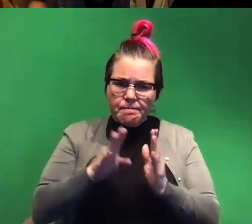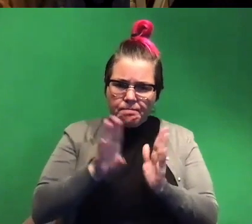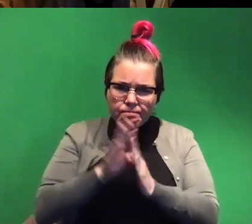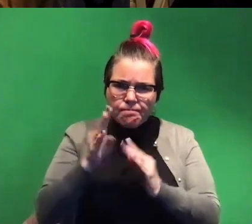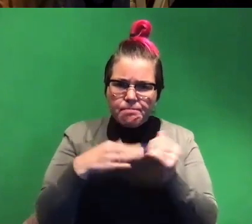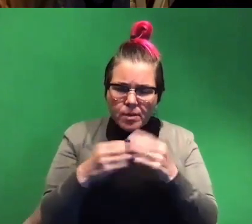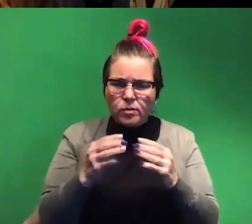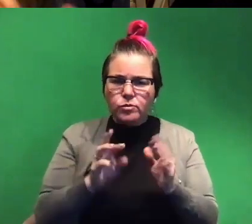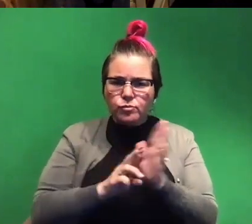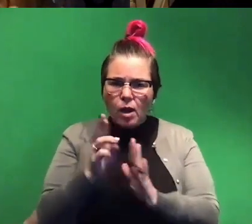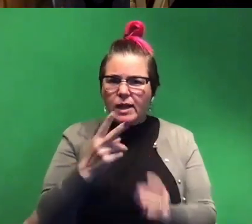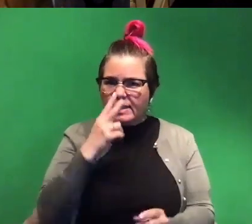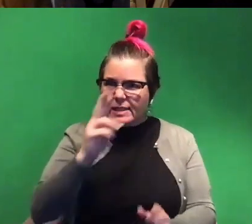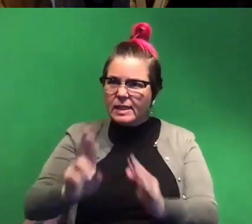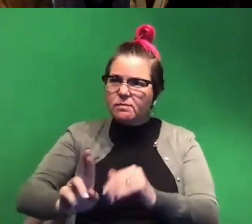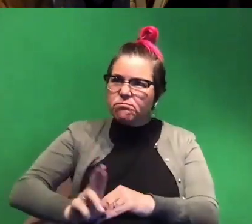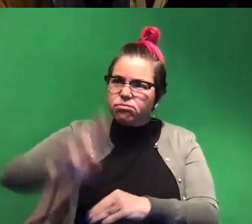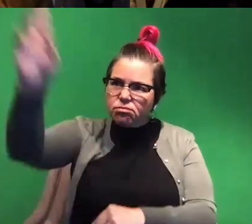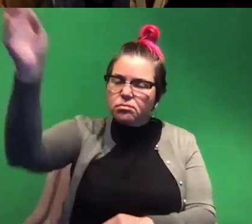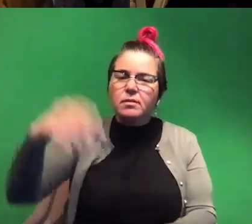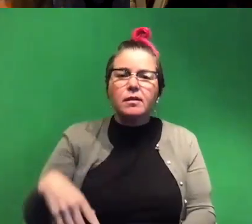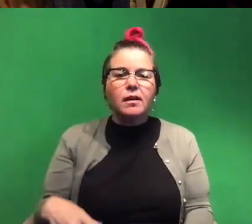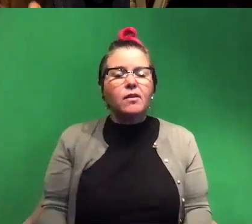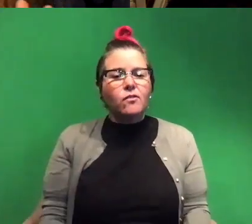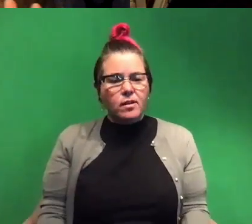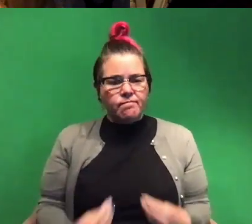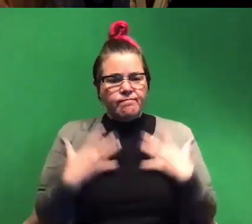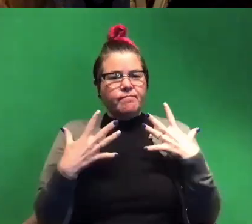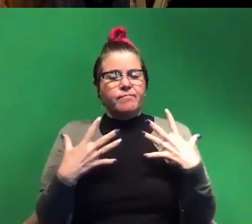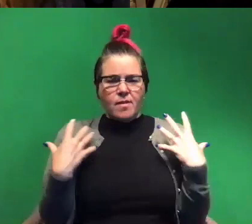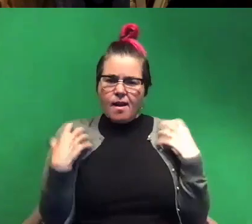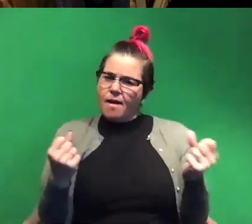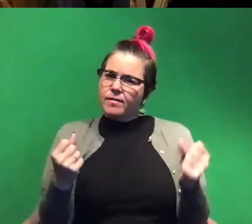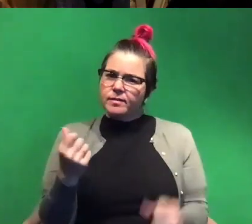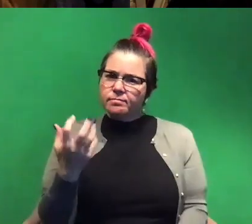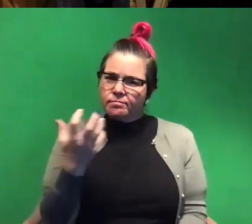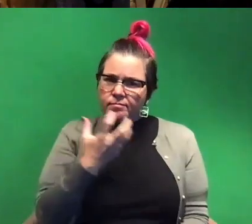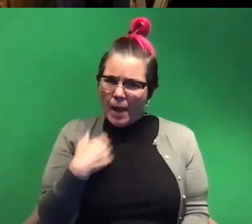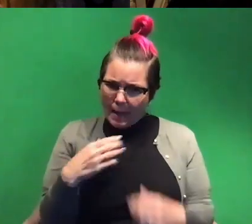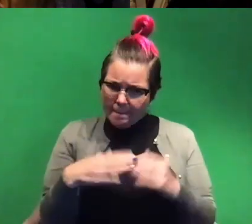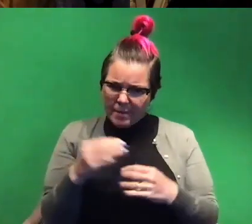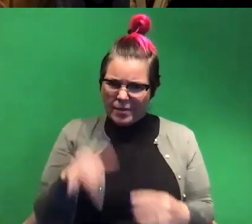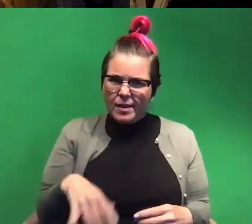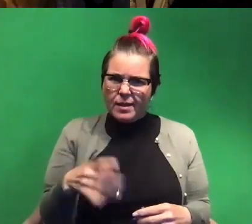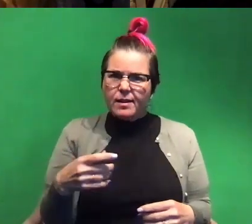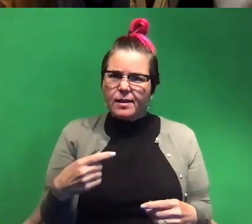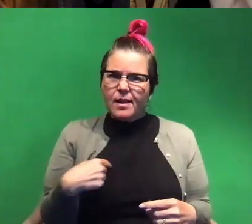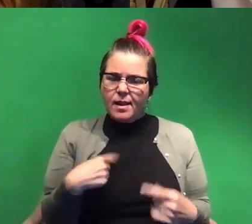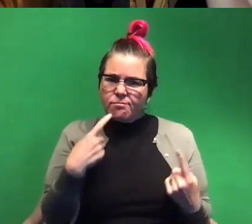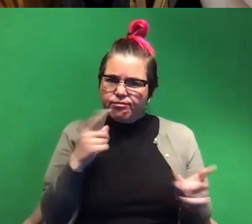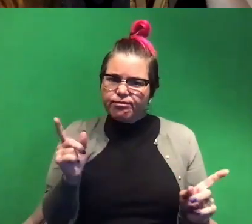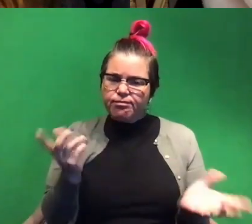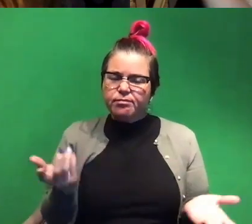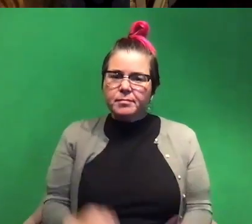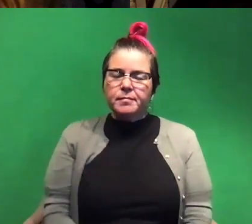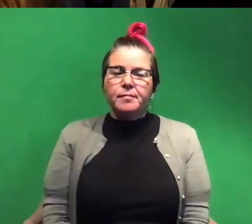launch, it was just so confidence inspiring to be like, wow, I built that, like, that's something I do. And